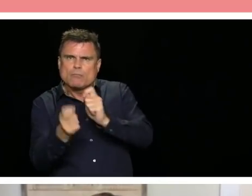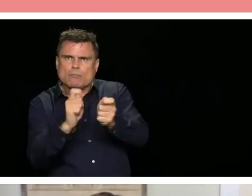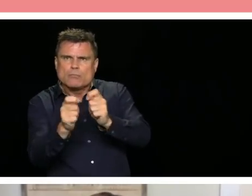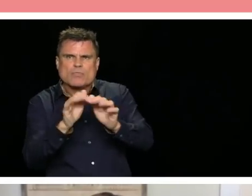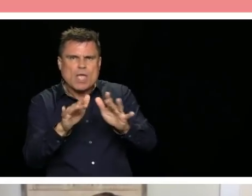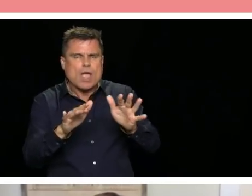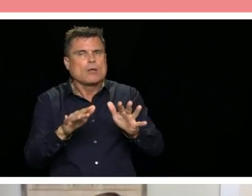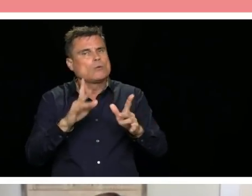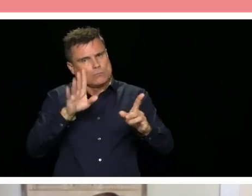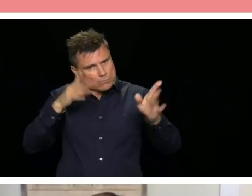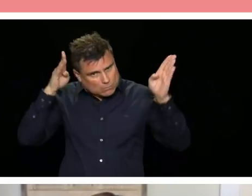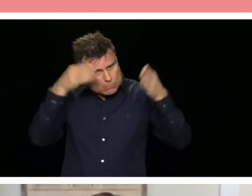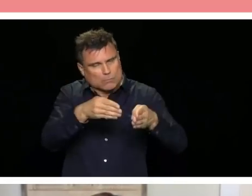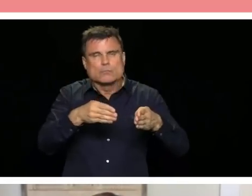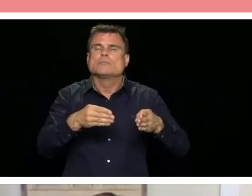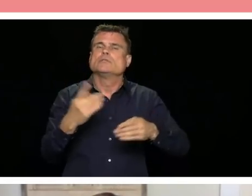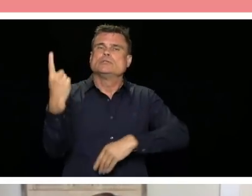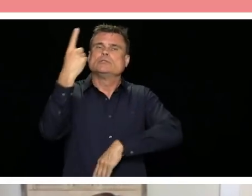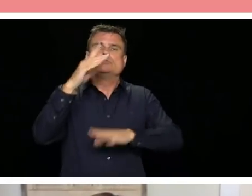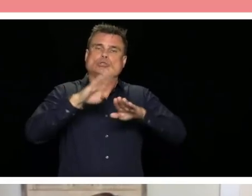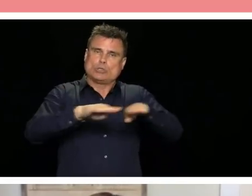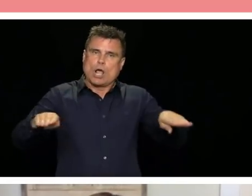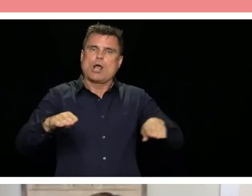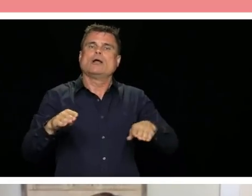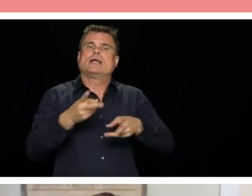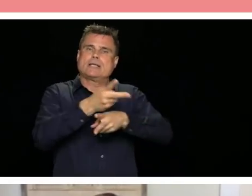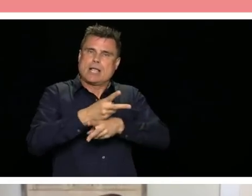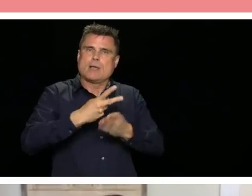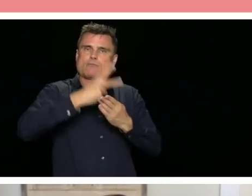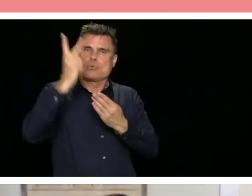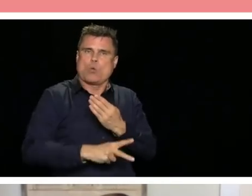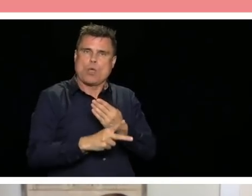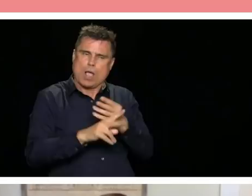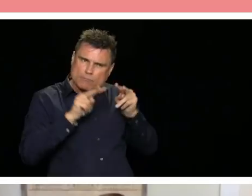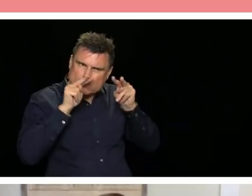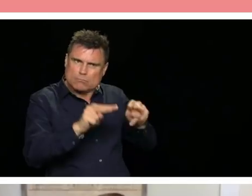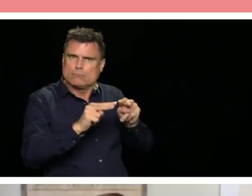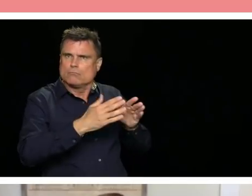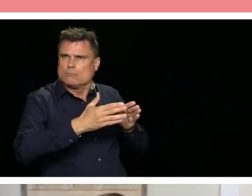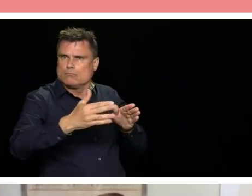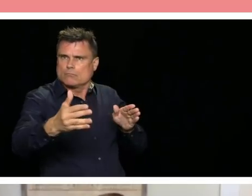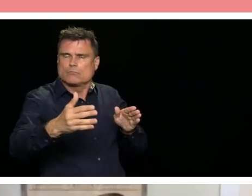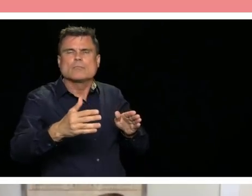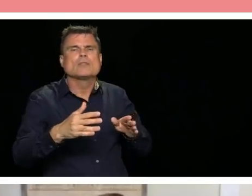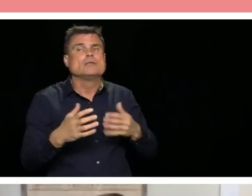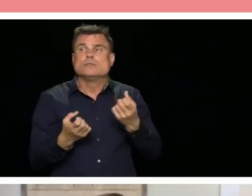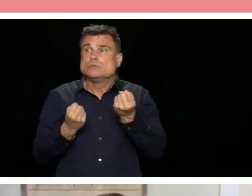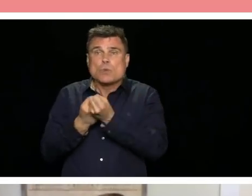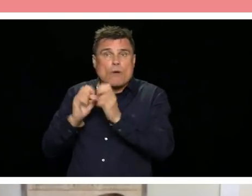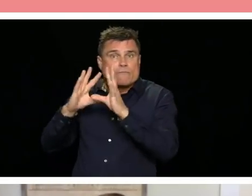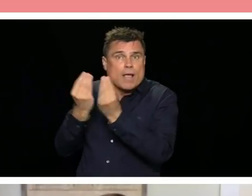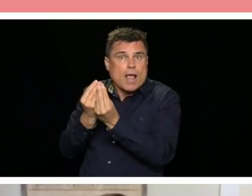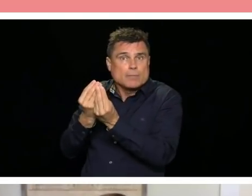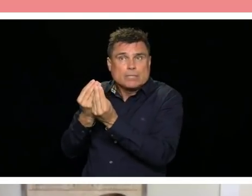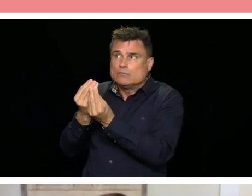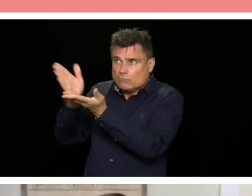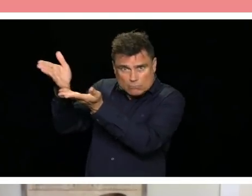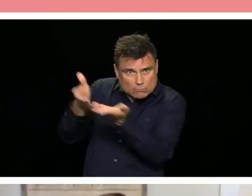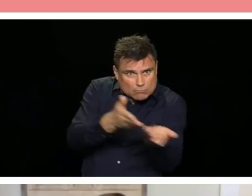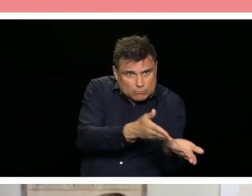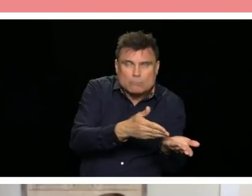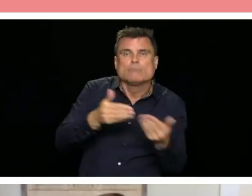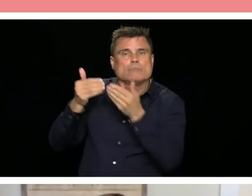will remain there to support families and children during very difficult time and also to support affordability? And the wage